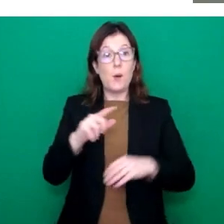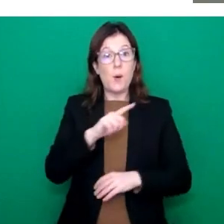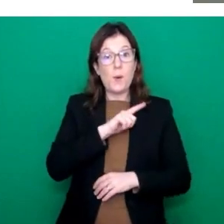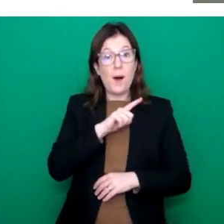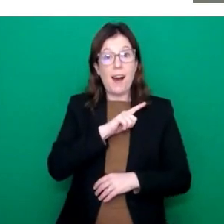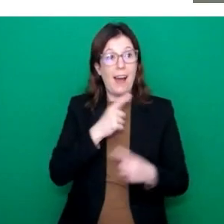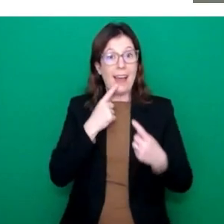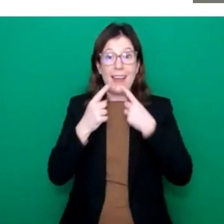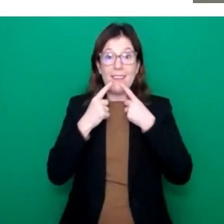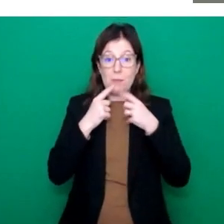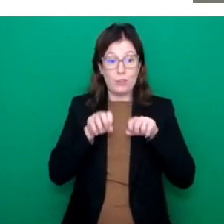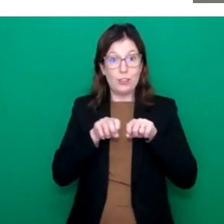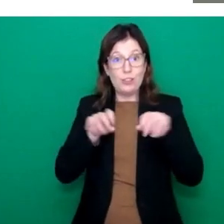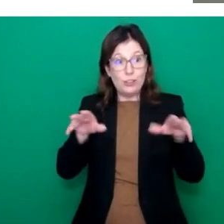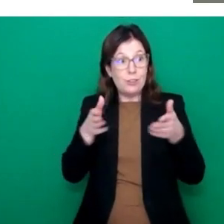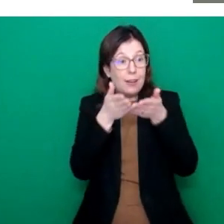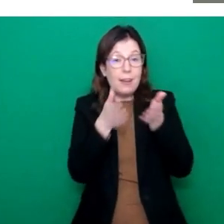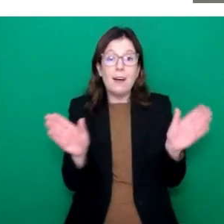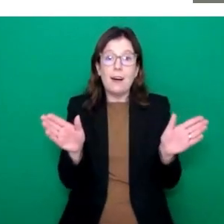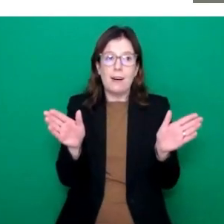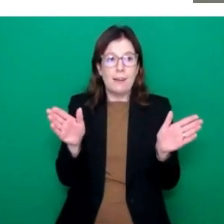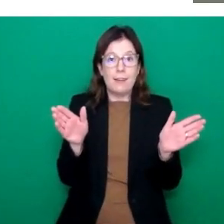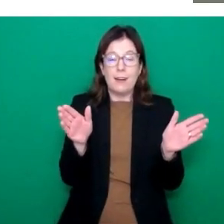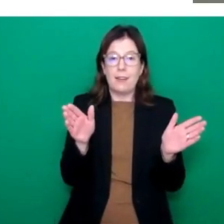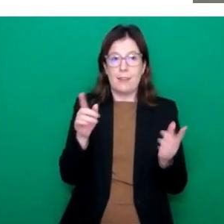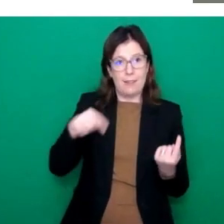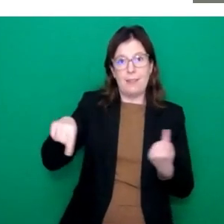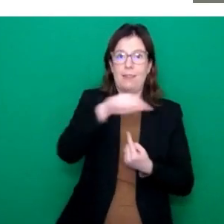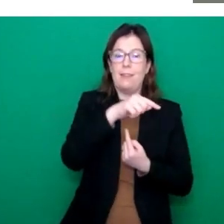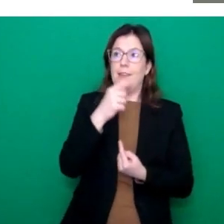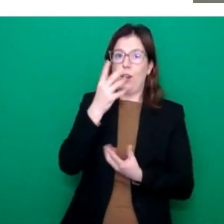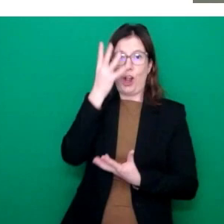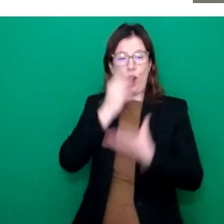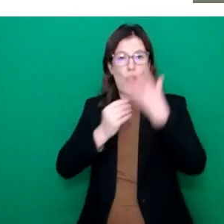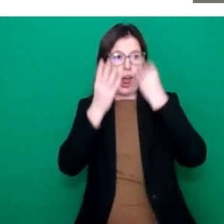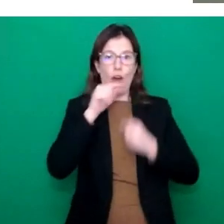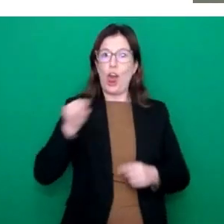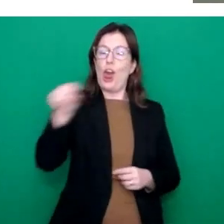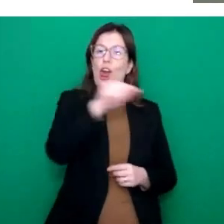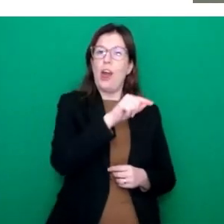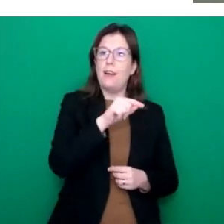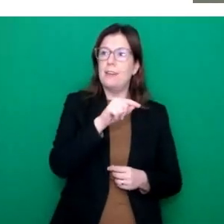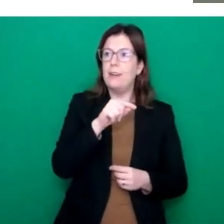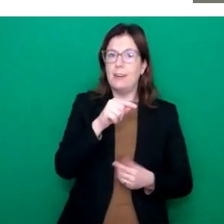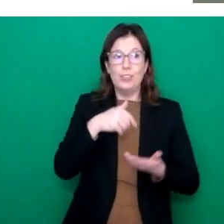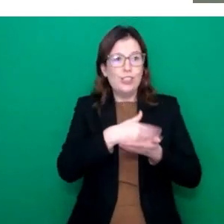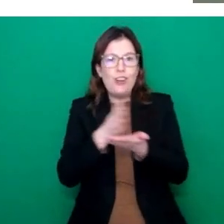we can share the knowledge and we can learn from one another, so that we can continue to aspire and learn from